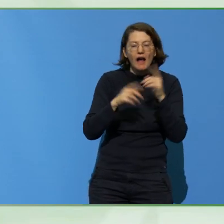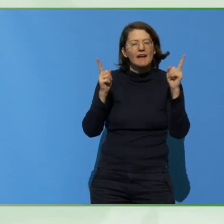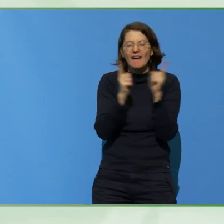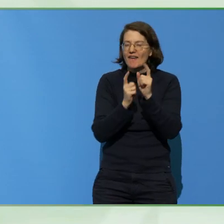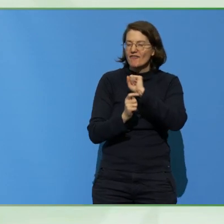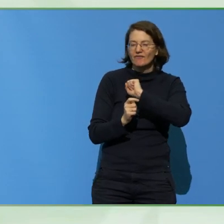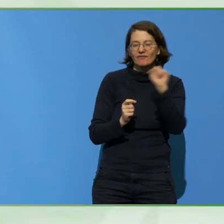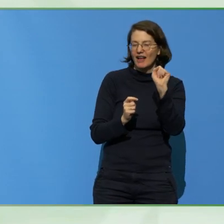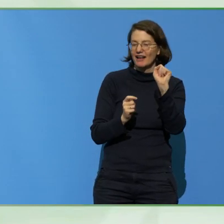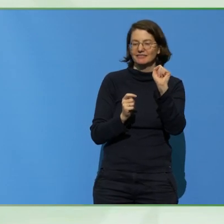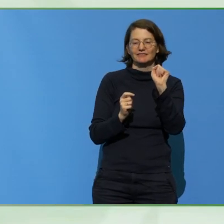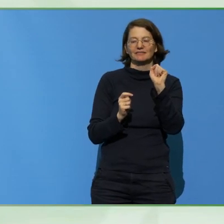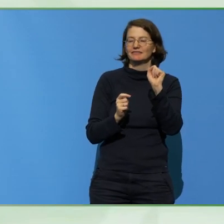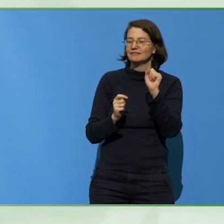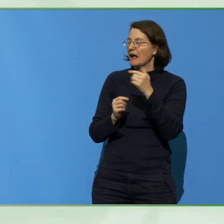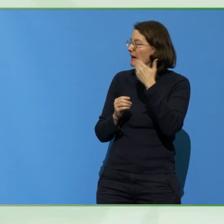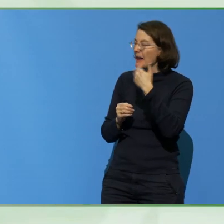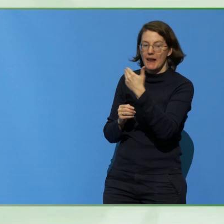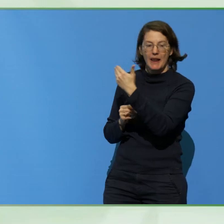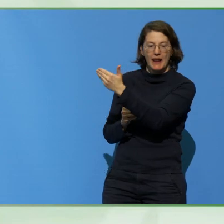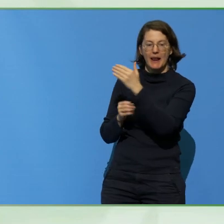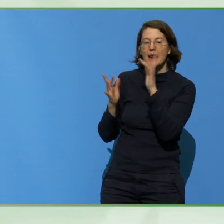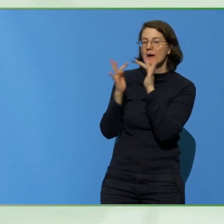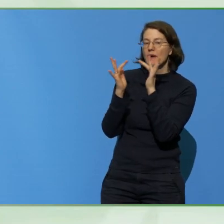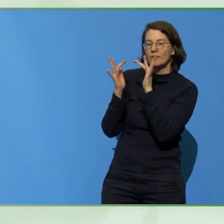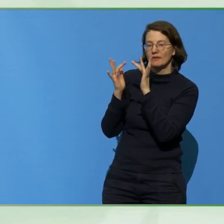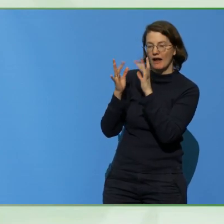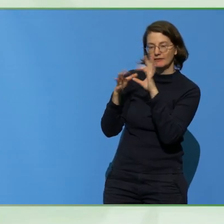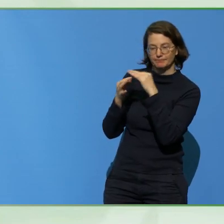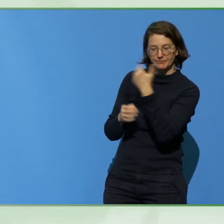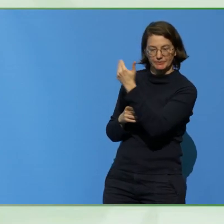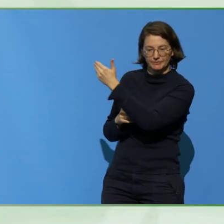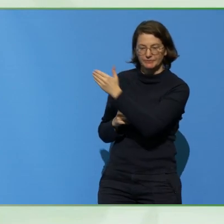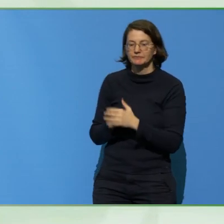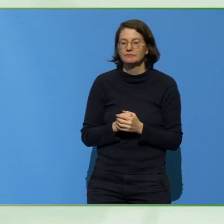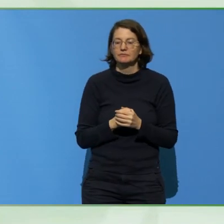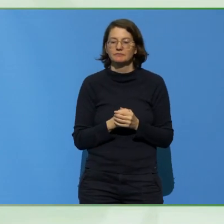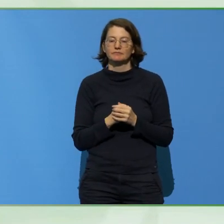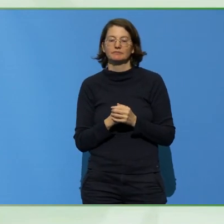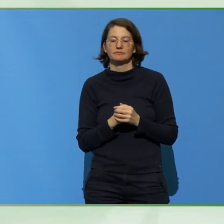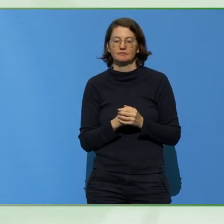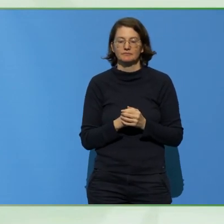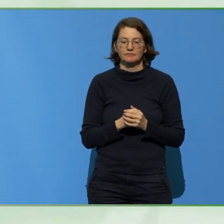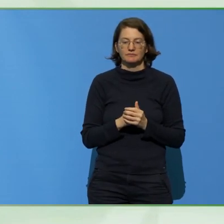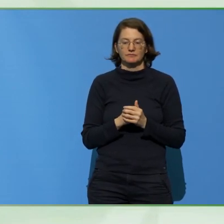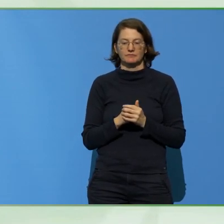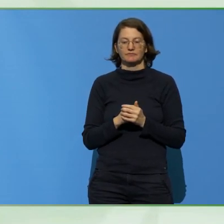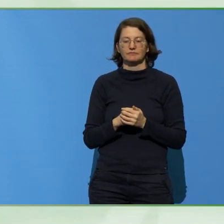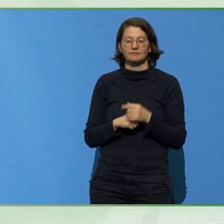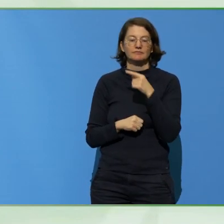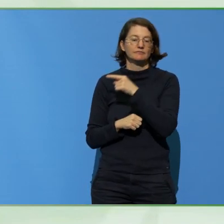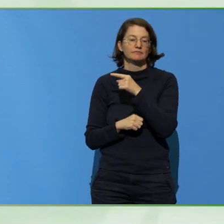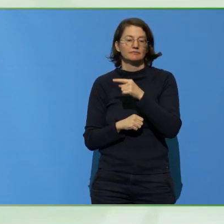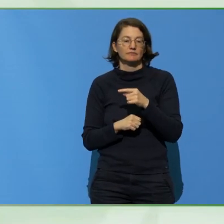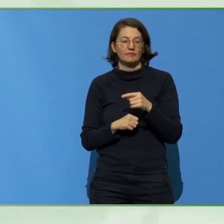the founder and executive director of Access to Success from Canada. Next to him, Romy Navarrete, head of community